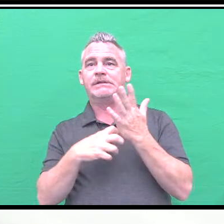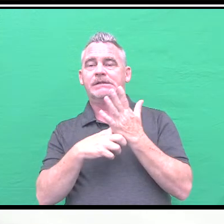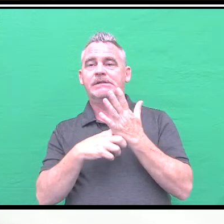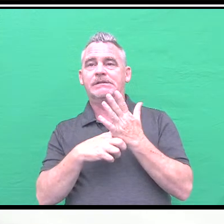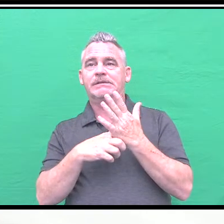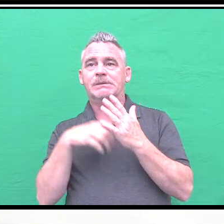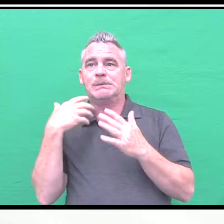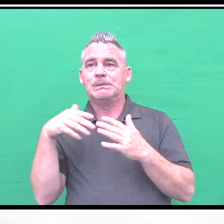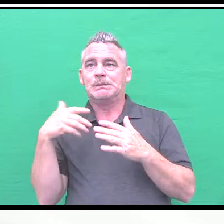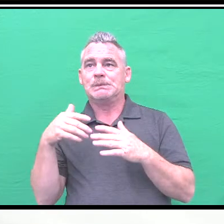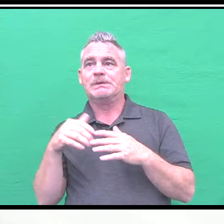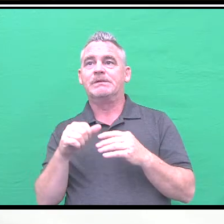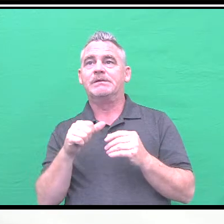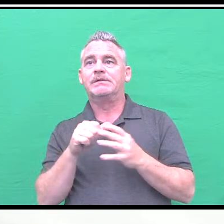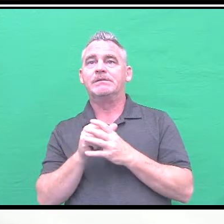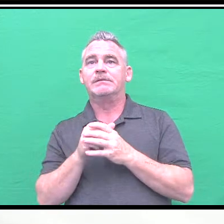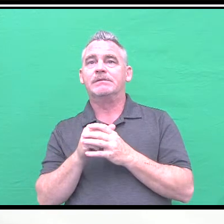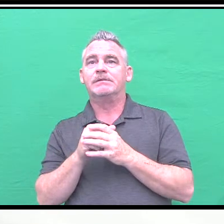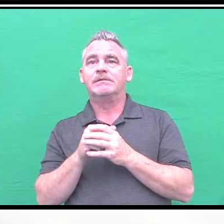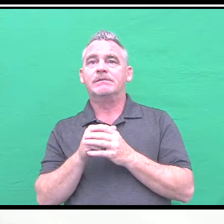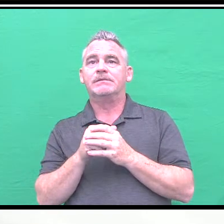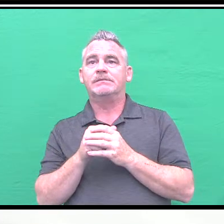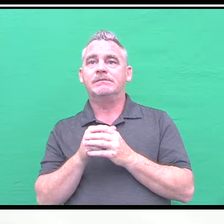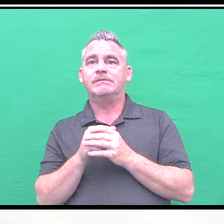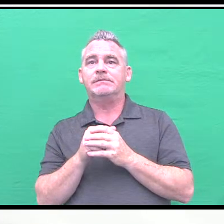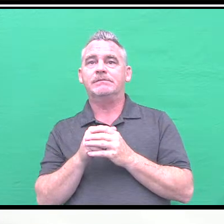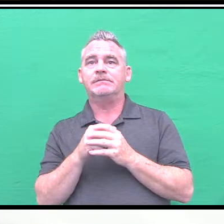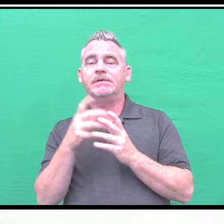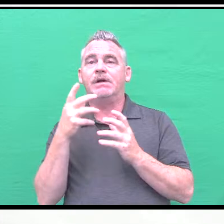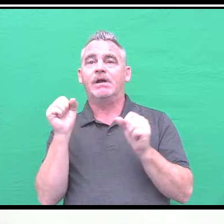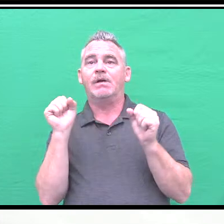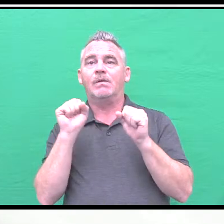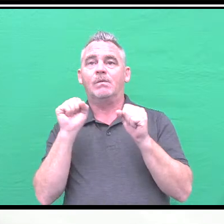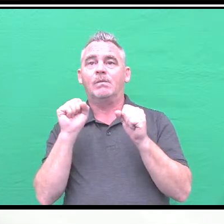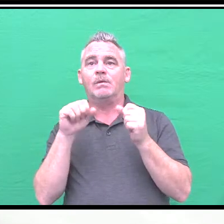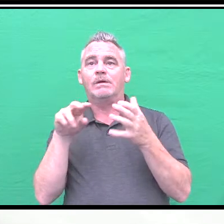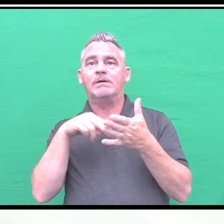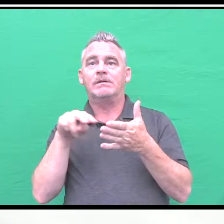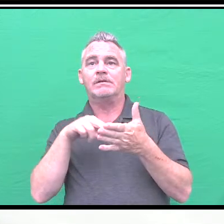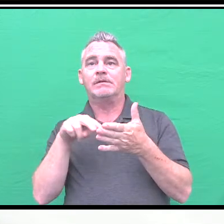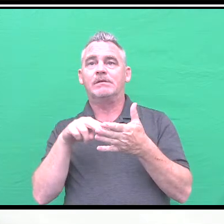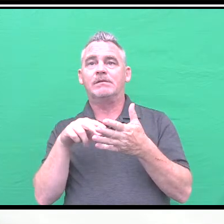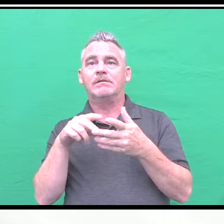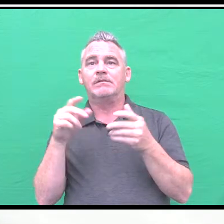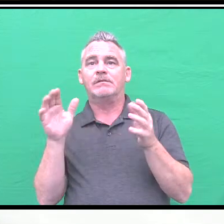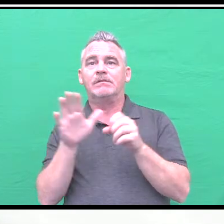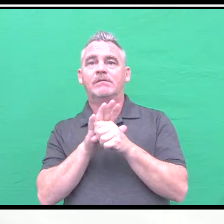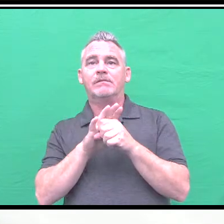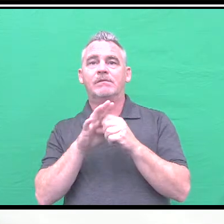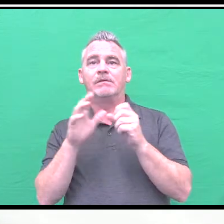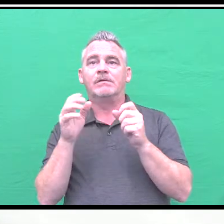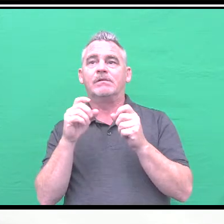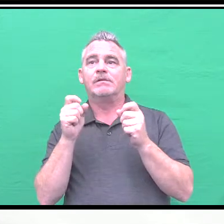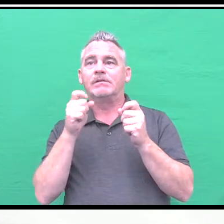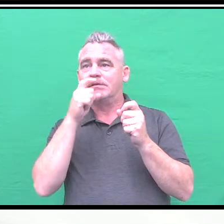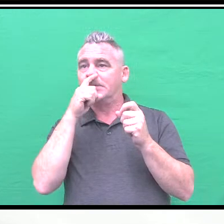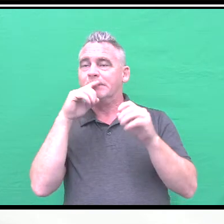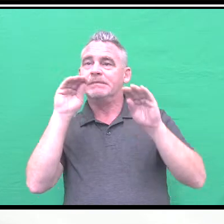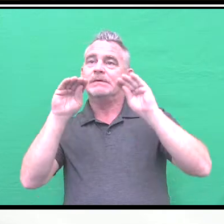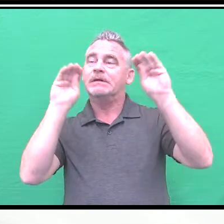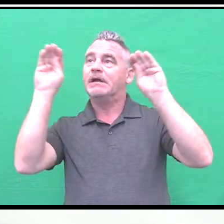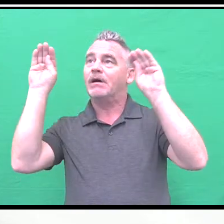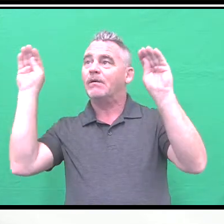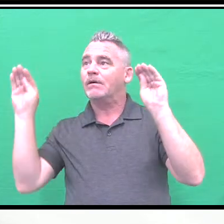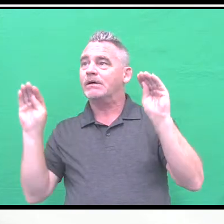wouldn't have been possible without them, so it was pretty amazing. And Winter Ball Week was also full of festivities, such as hallway decorations and